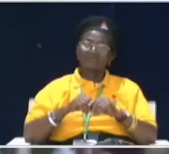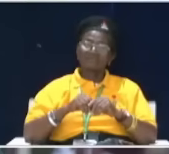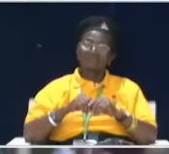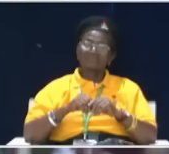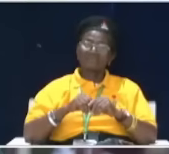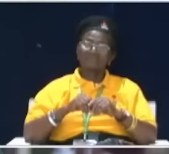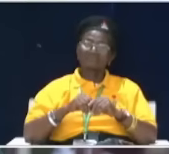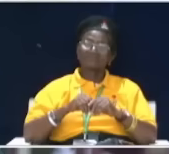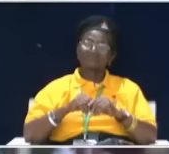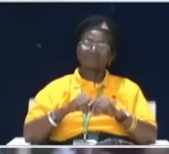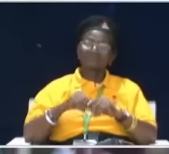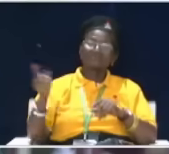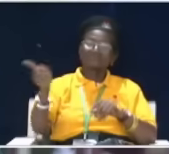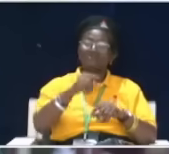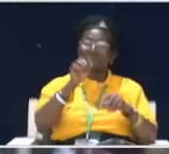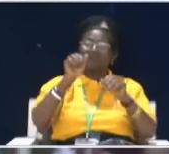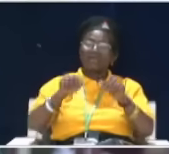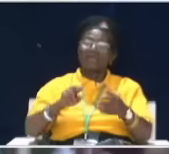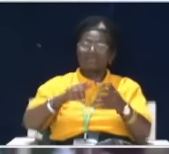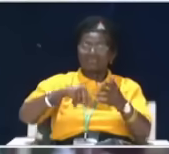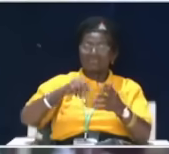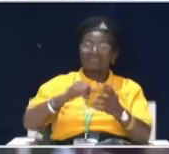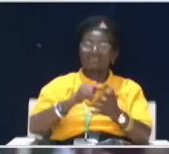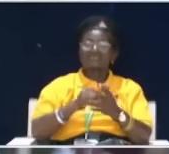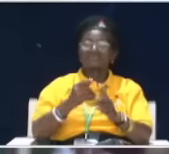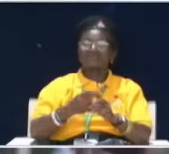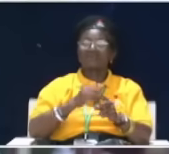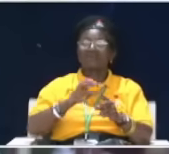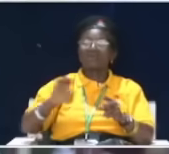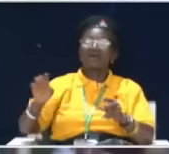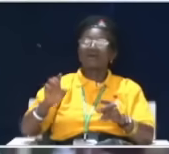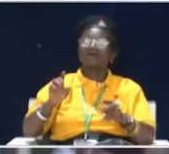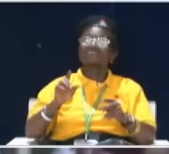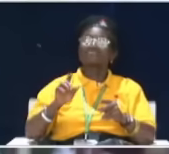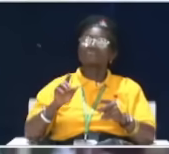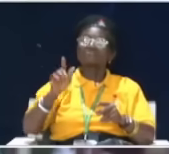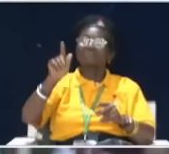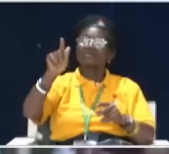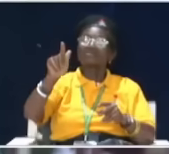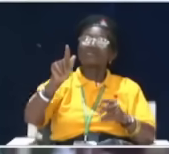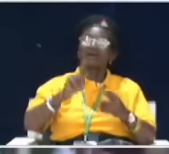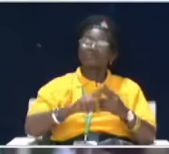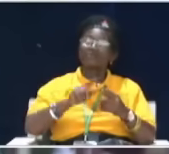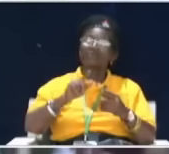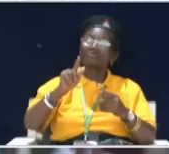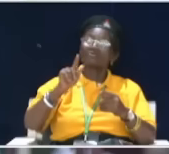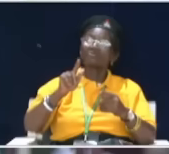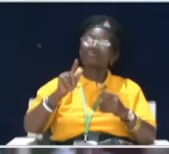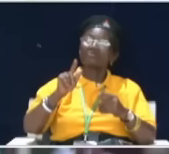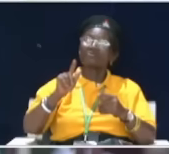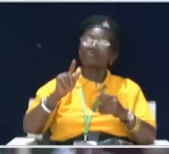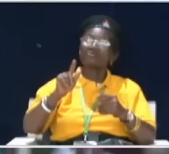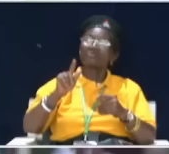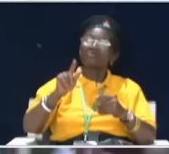ogoji. You can read it from verse 1 to 43. Genesis 41 from verse 1 to